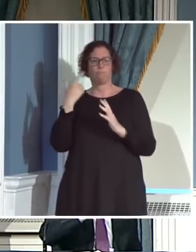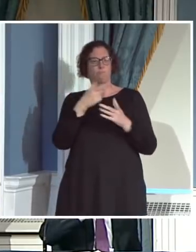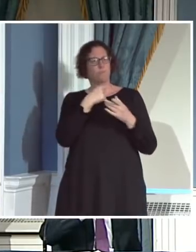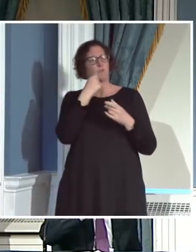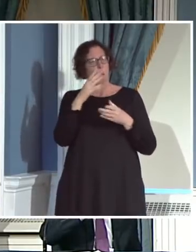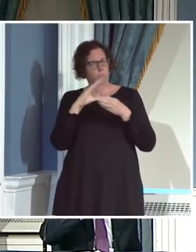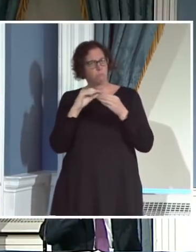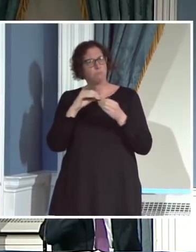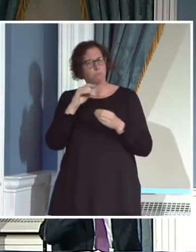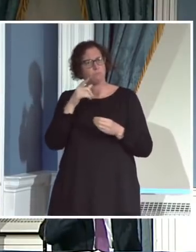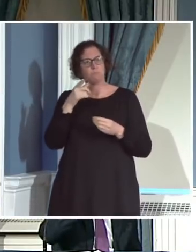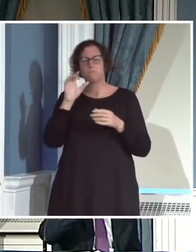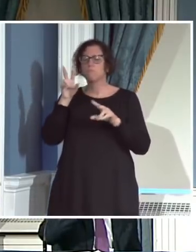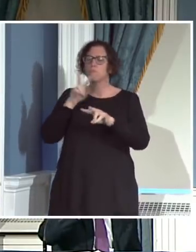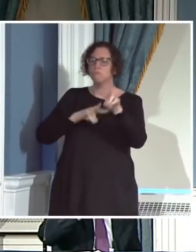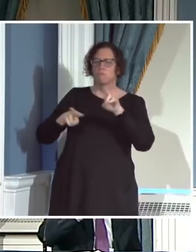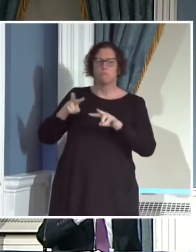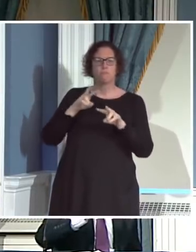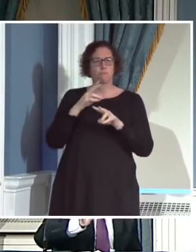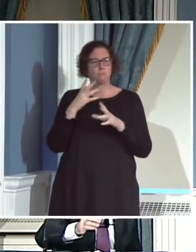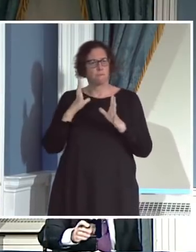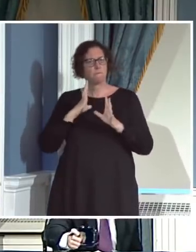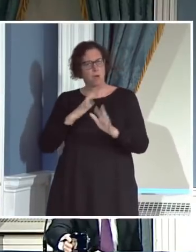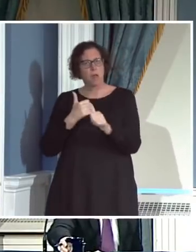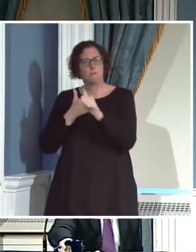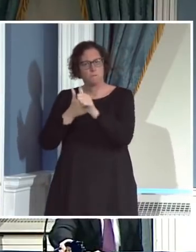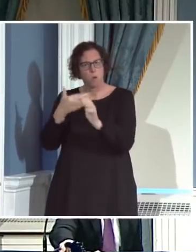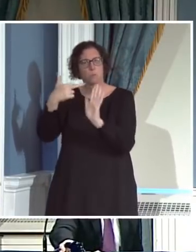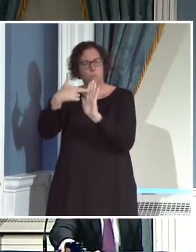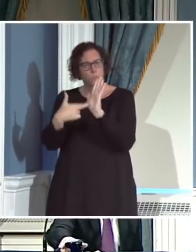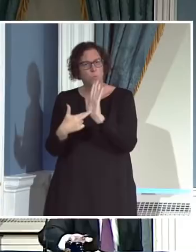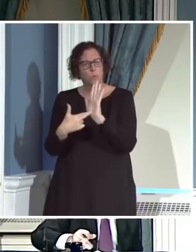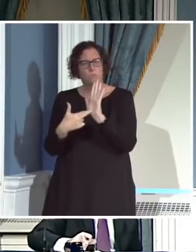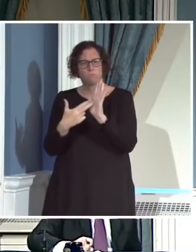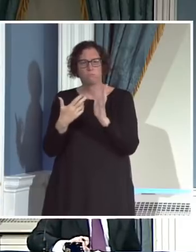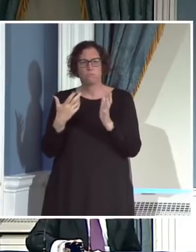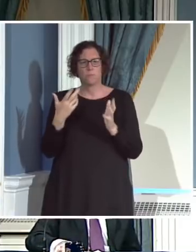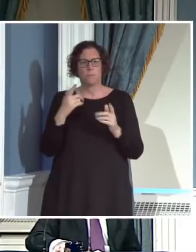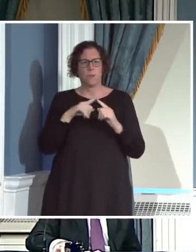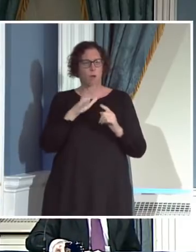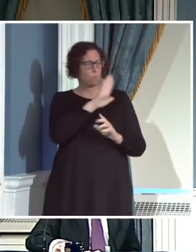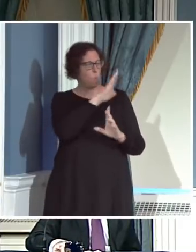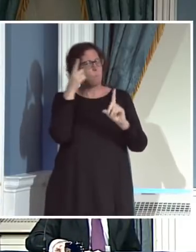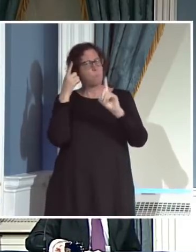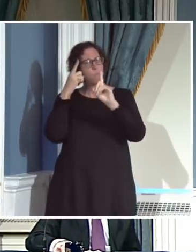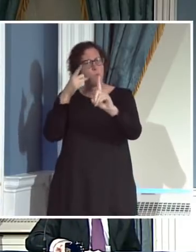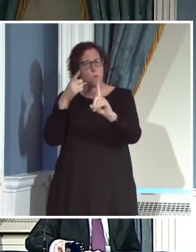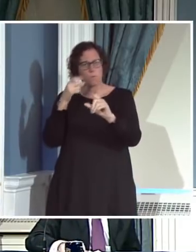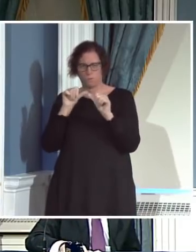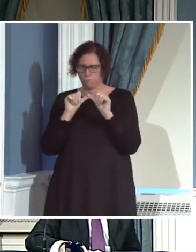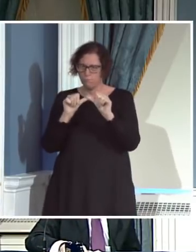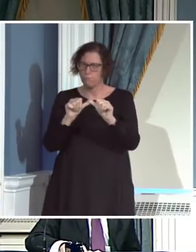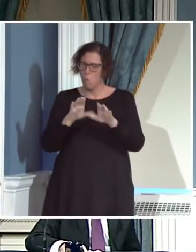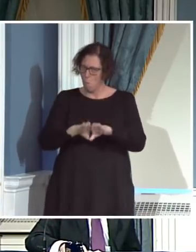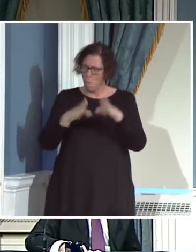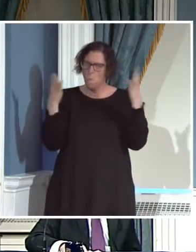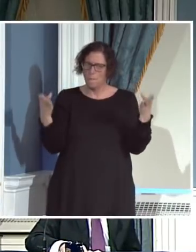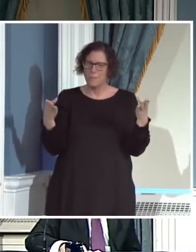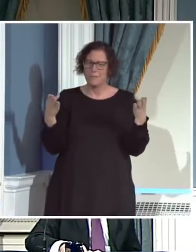distancing on playgrounds, and your goal was to try to preserve as many as possible if people follow the